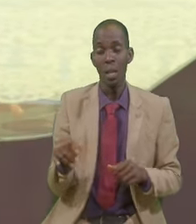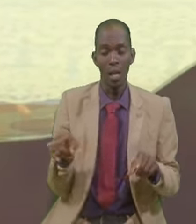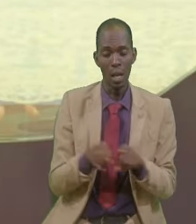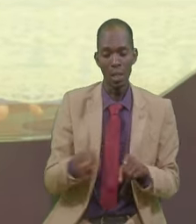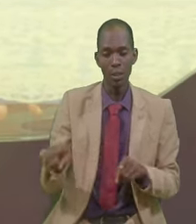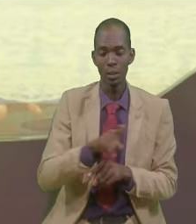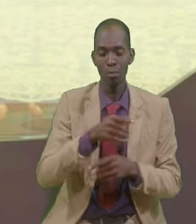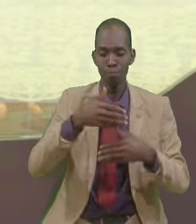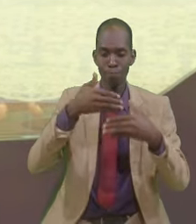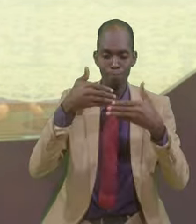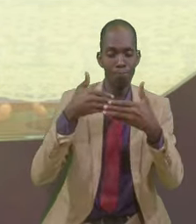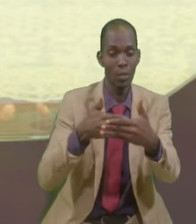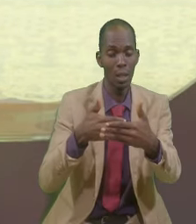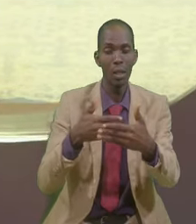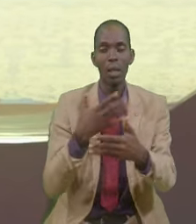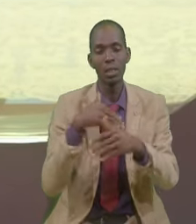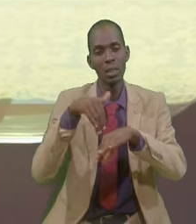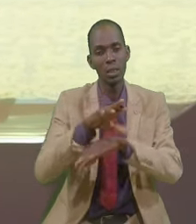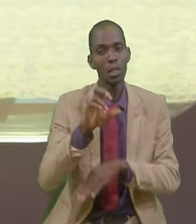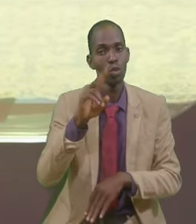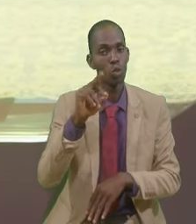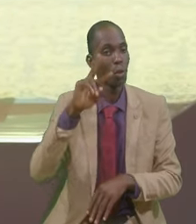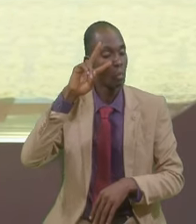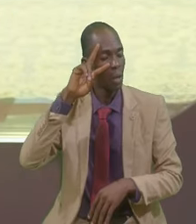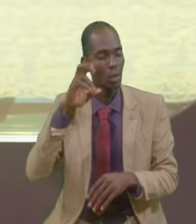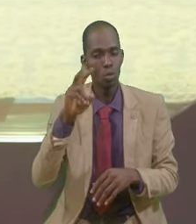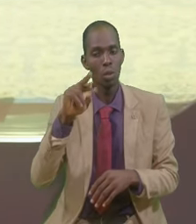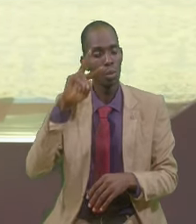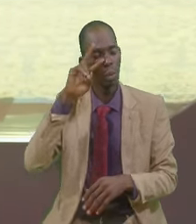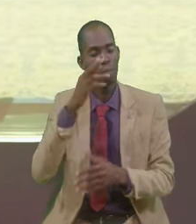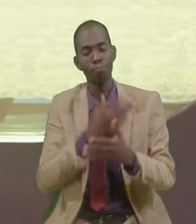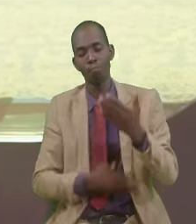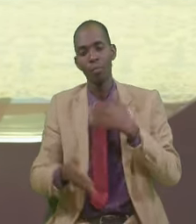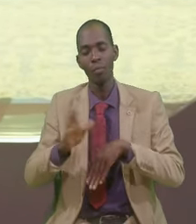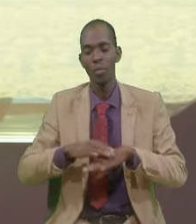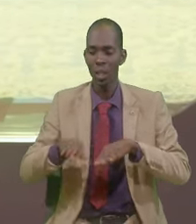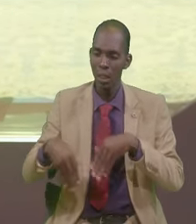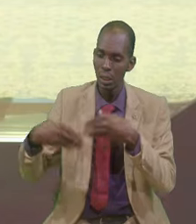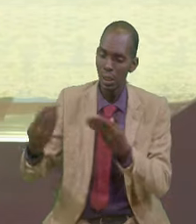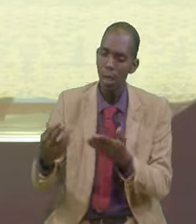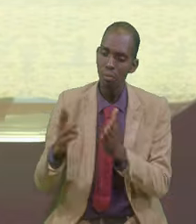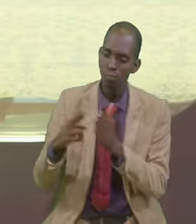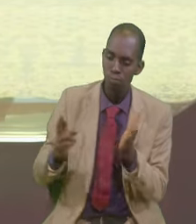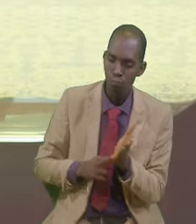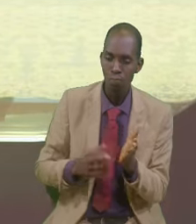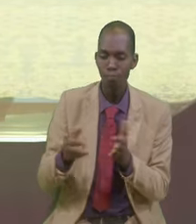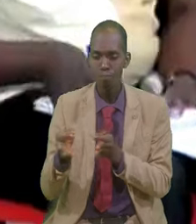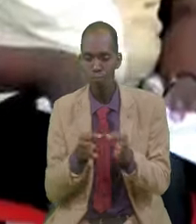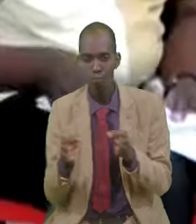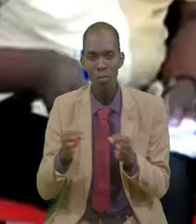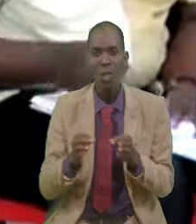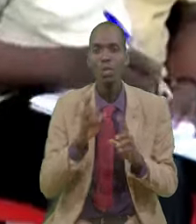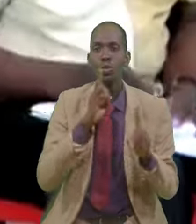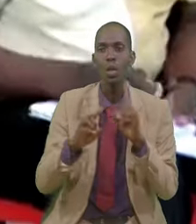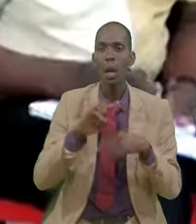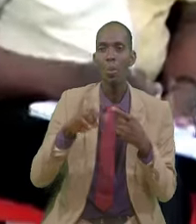spies out. And those spies came back and they gave a report. And they reported of the